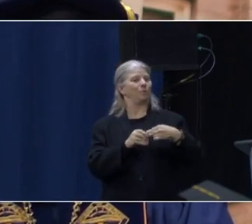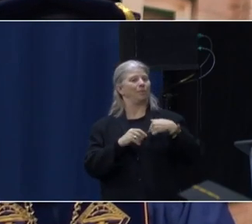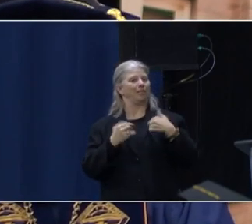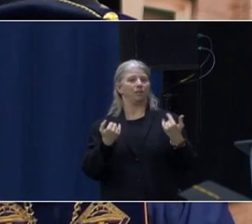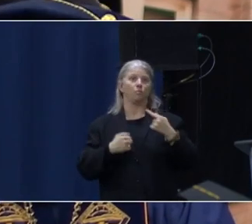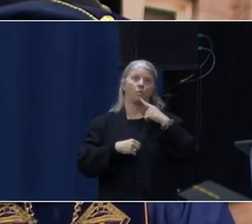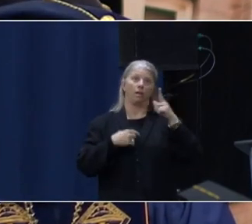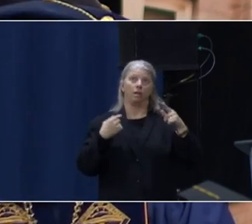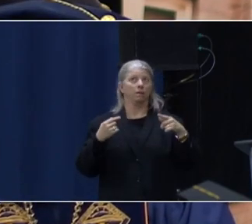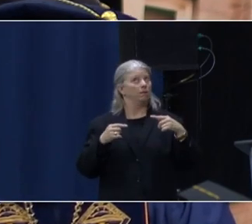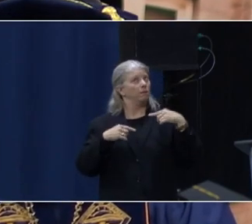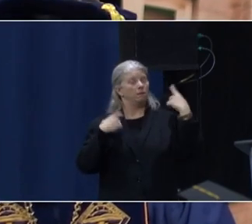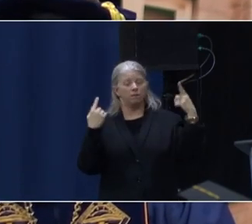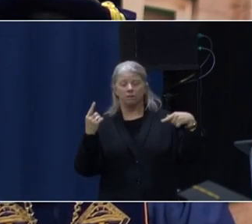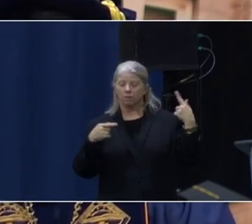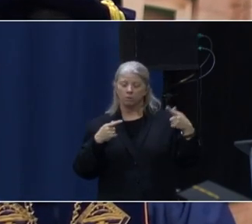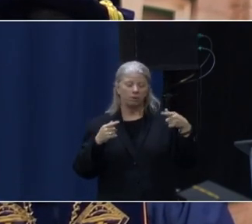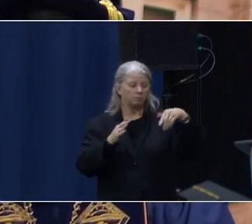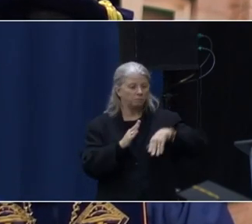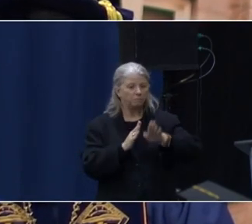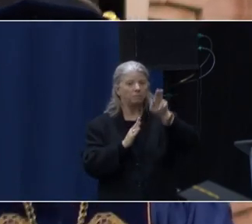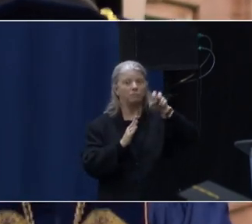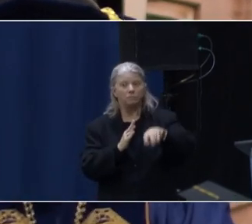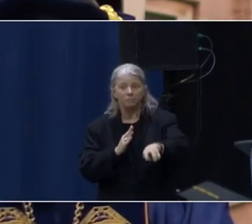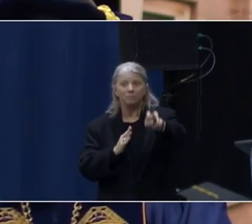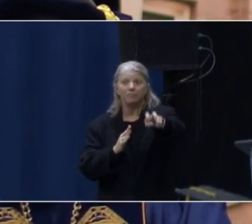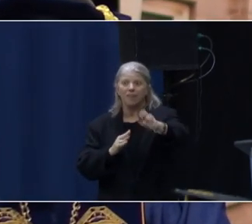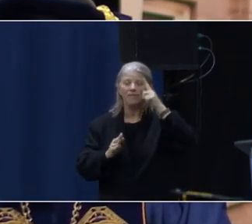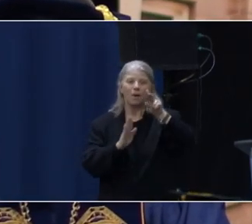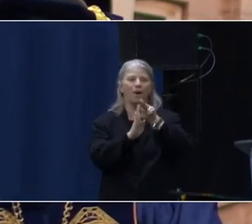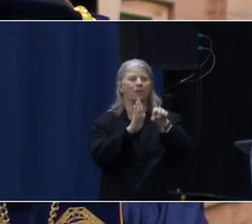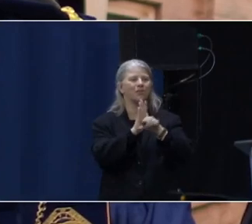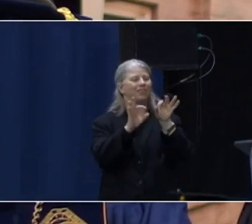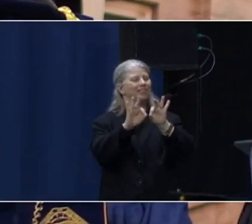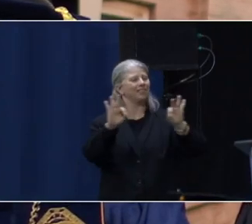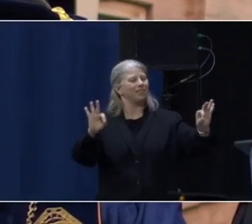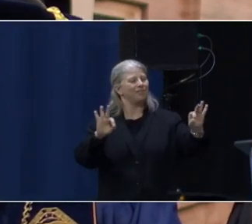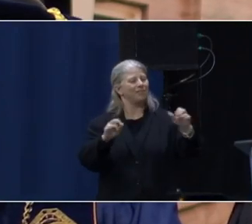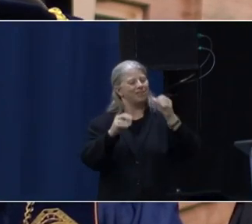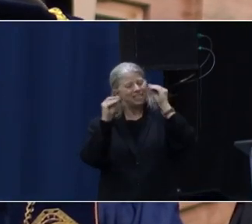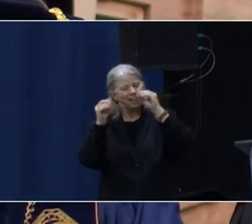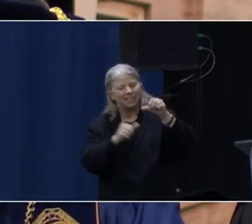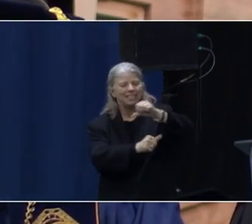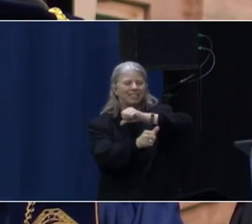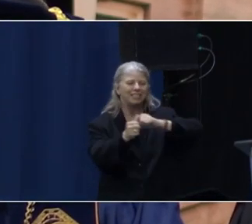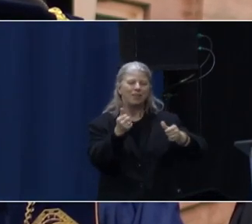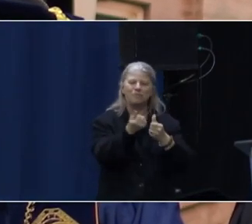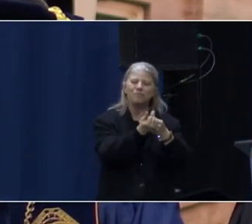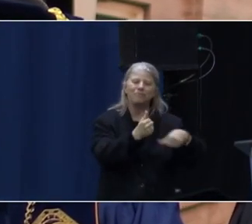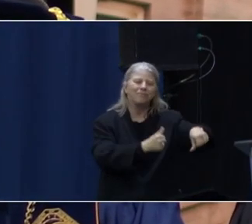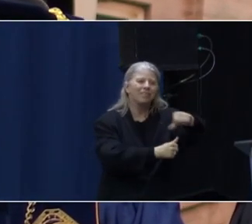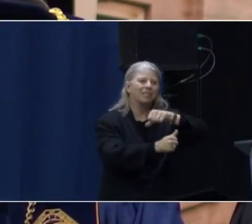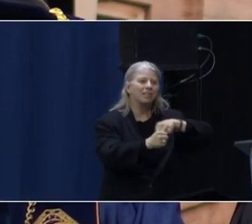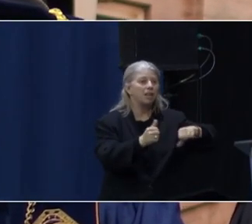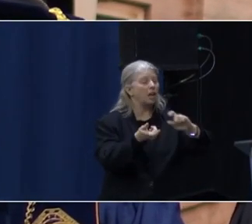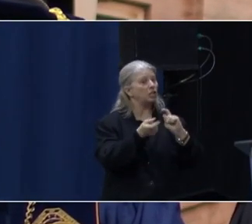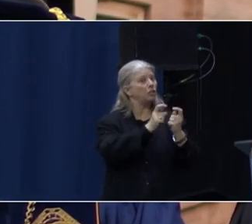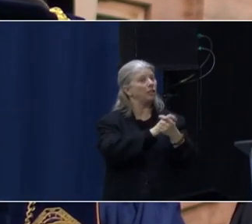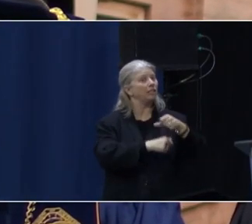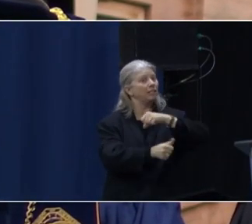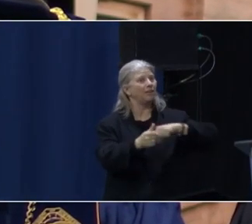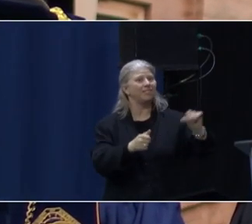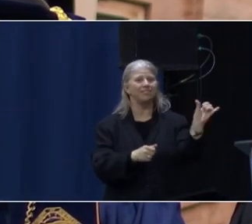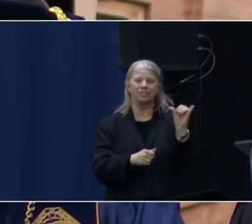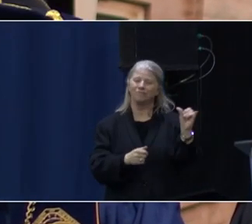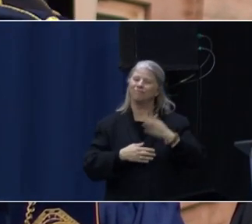absolutely bonkers ride that was our undergraduate degree. We taught each other kindness and perseverance and helped shape one another into the people we are. It